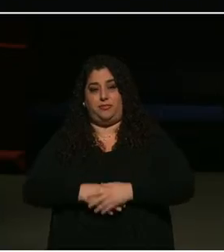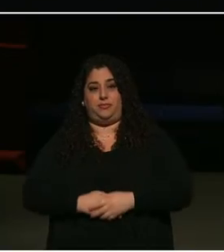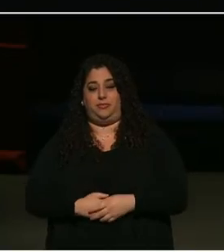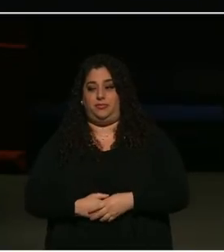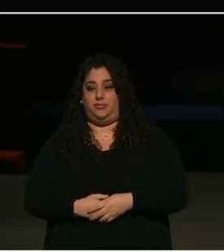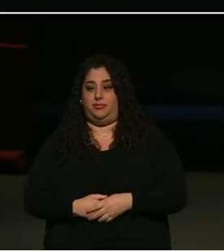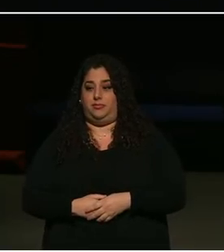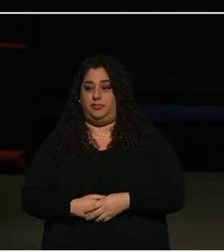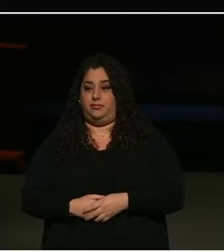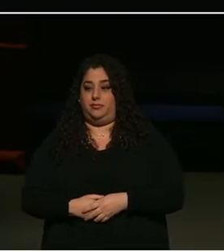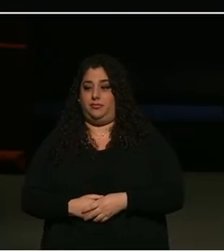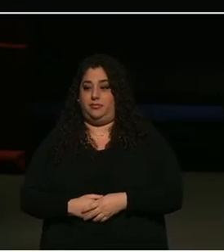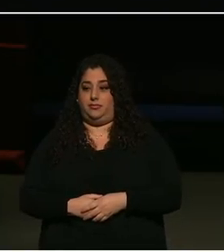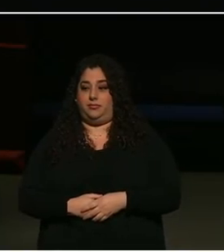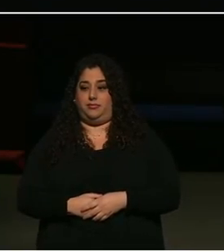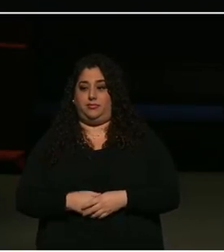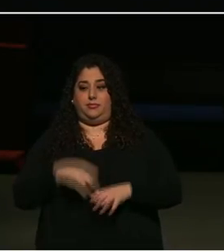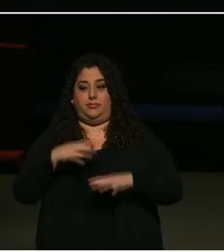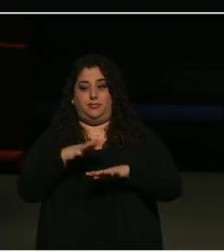Oh, hey, you're going on, Shita.